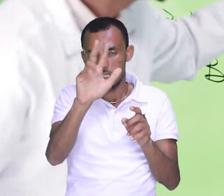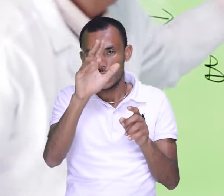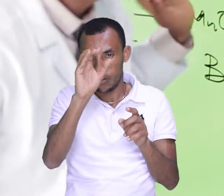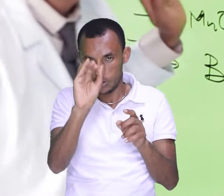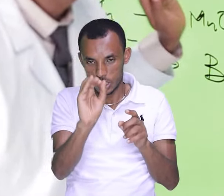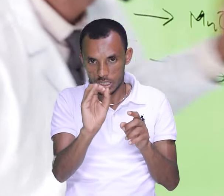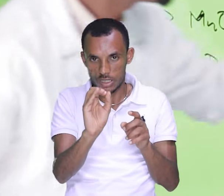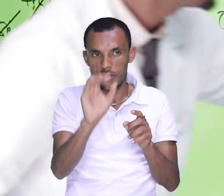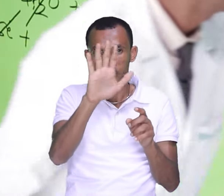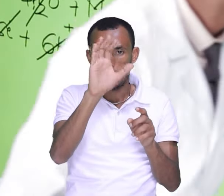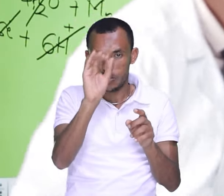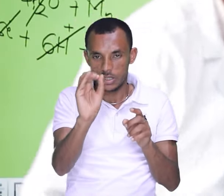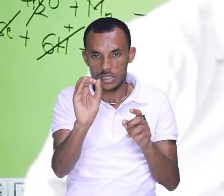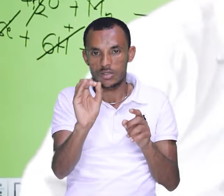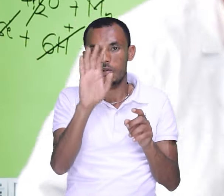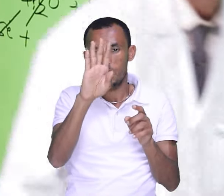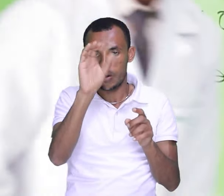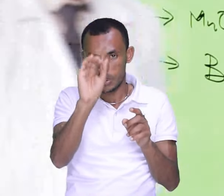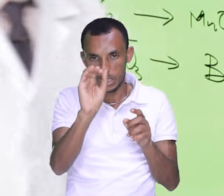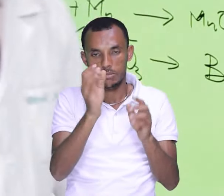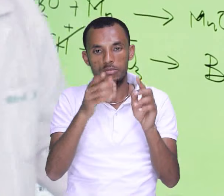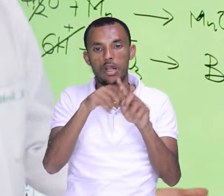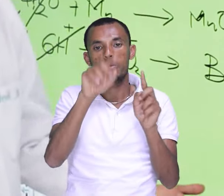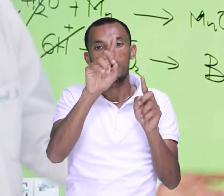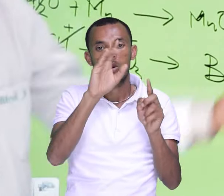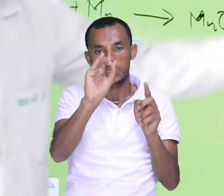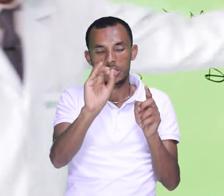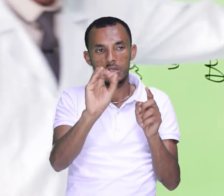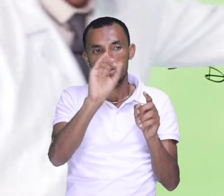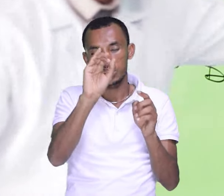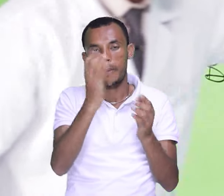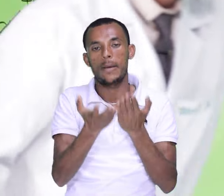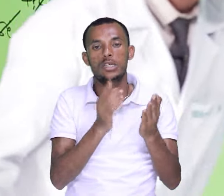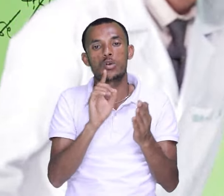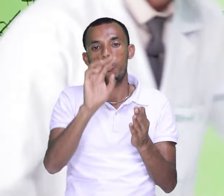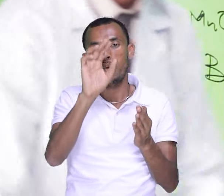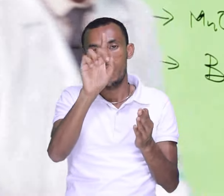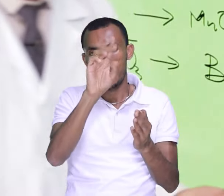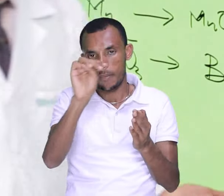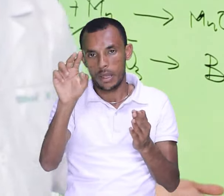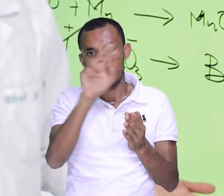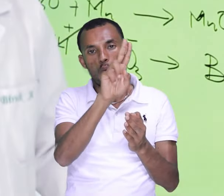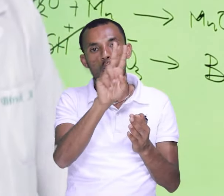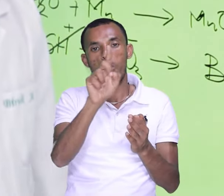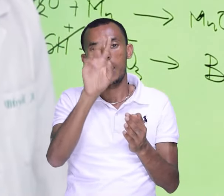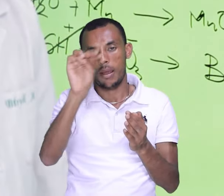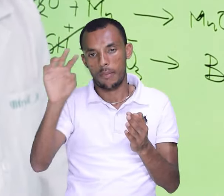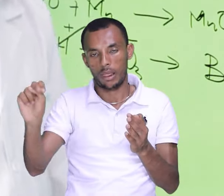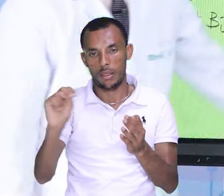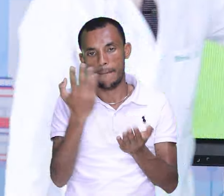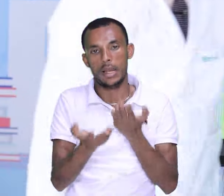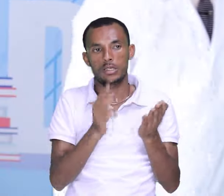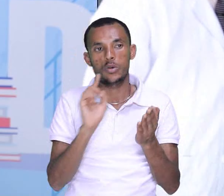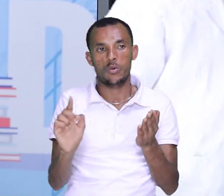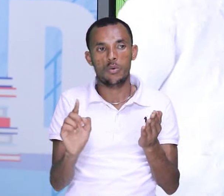oxygen, 5 oxygen, 4 oxygen plus 1 oxygen. Already oxygen is balanced. 1 manganese, 1 manganese. Manganese is